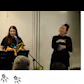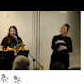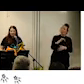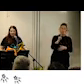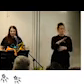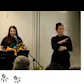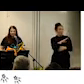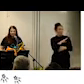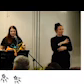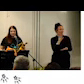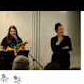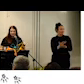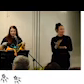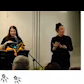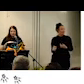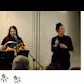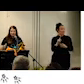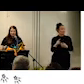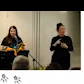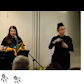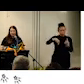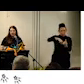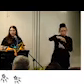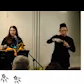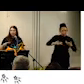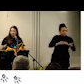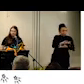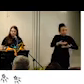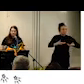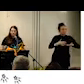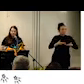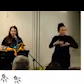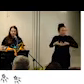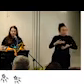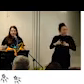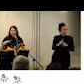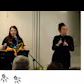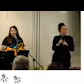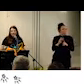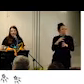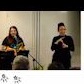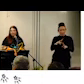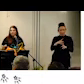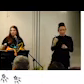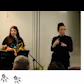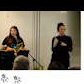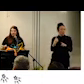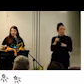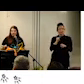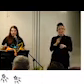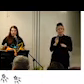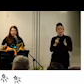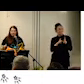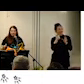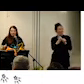a park, they'll actually have these interactions that are very quick that we can observe and quantify. They play tag, they